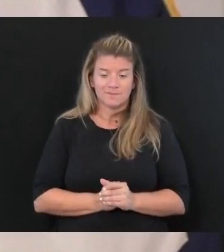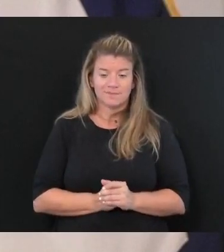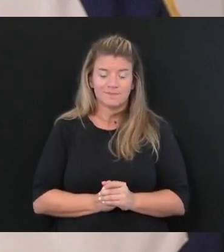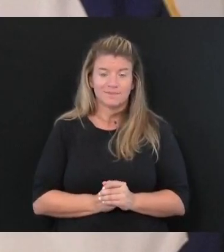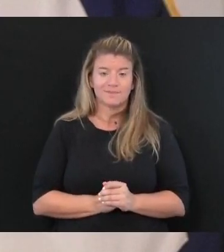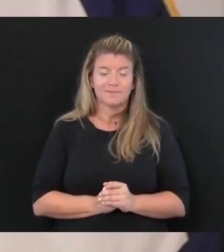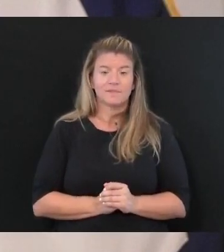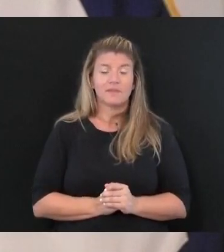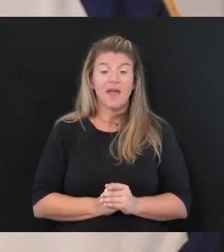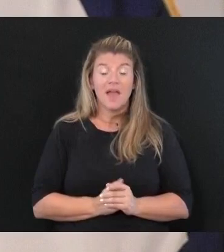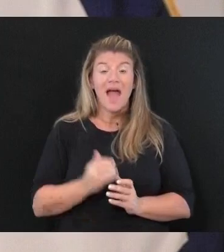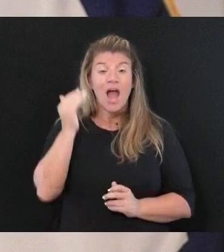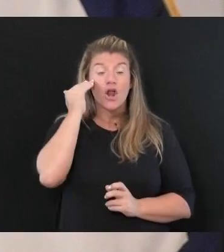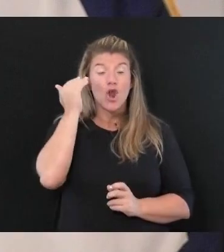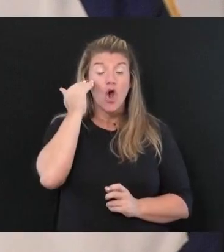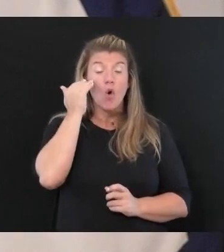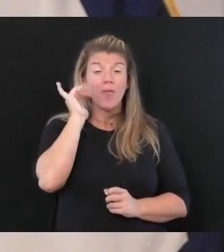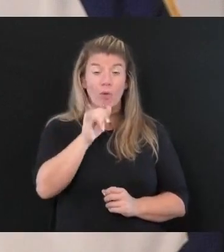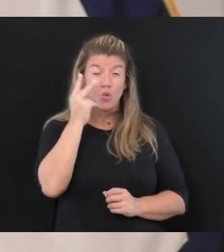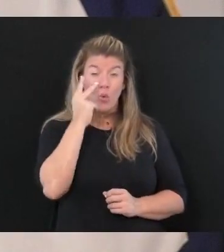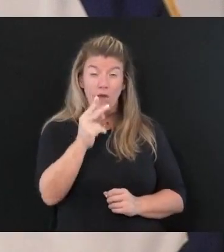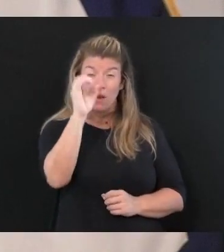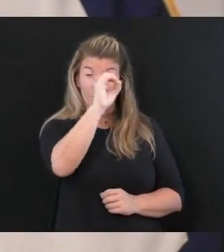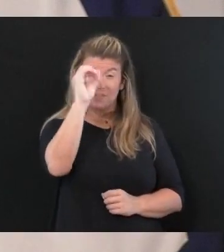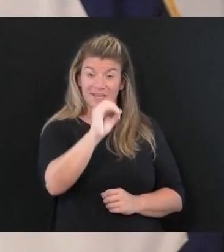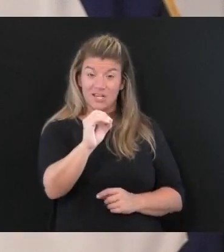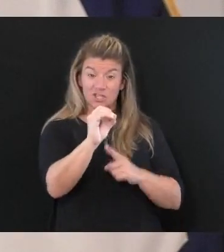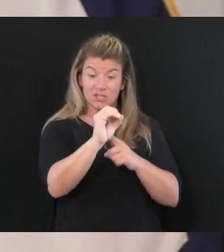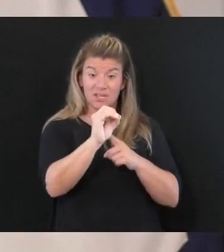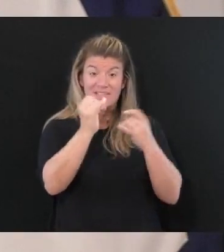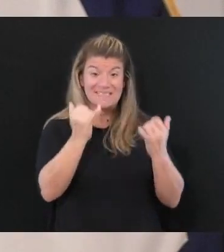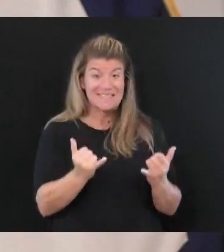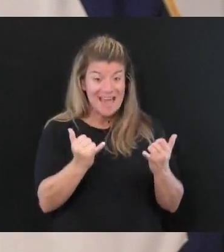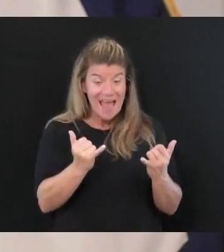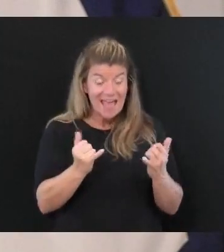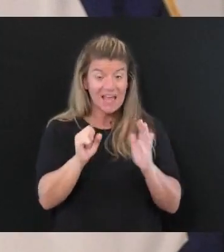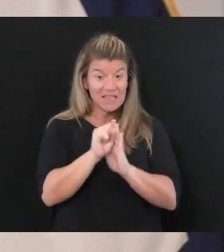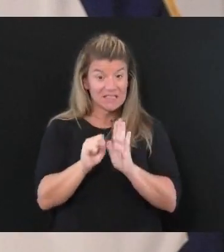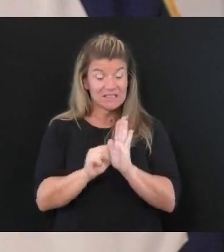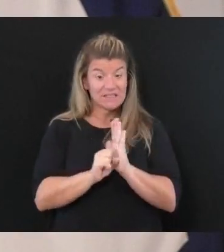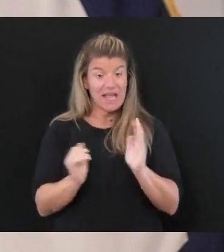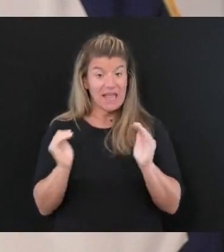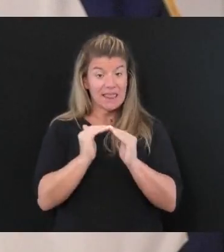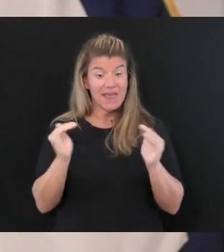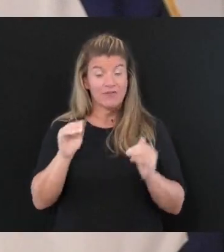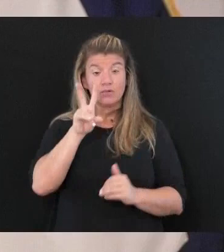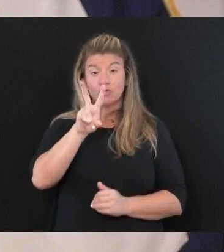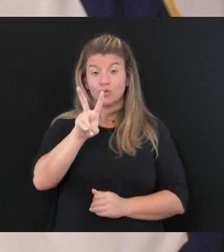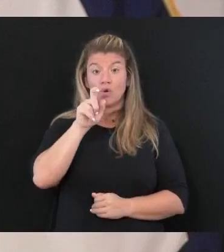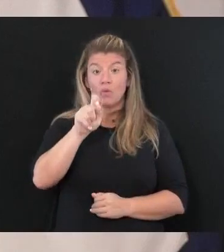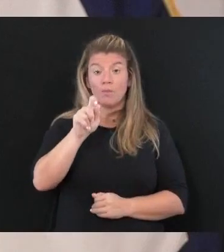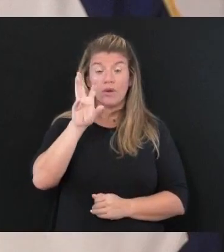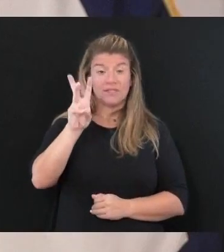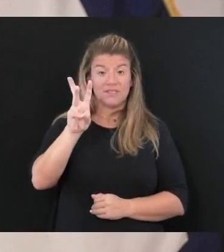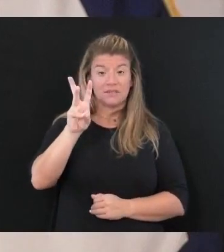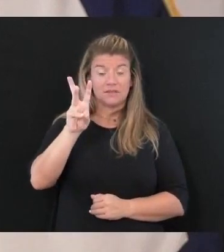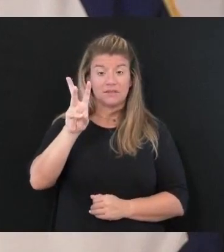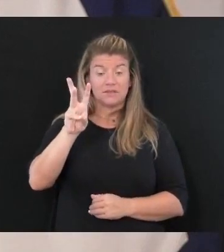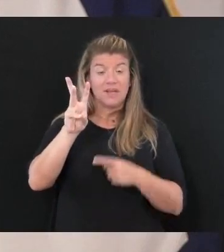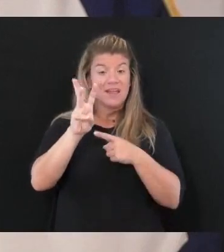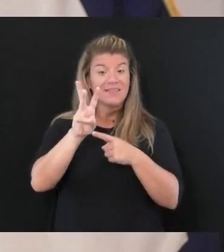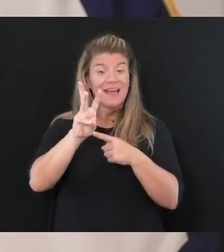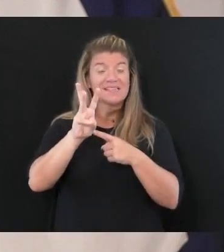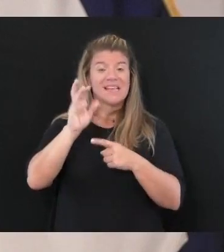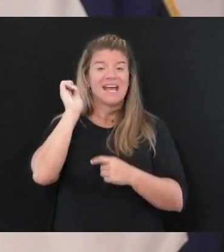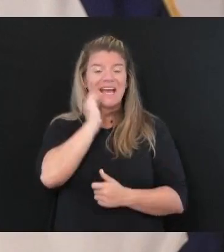standpoint of percentages today, the state's level is at 2.6, and that is a